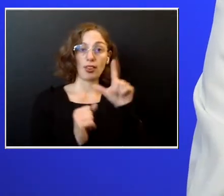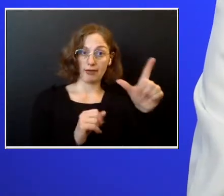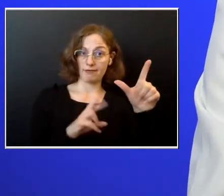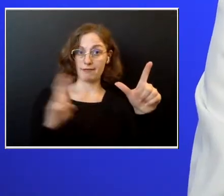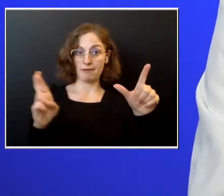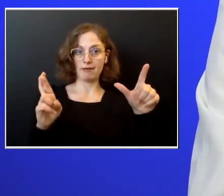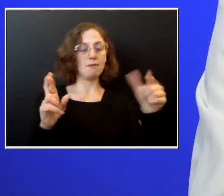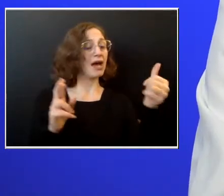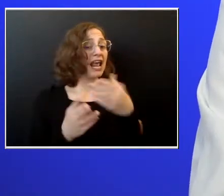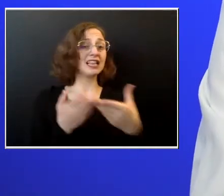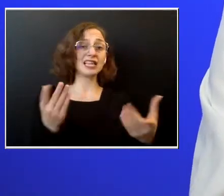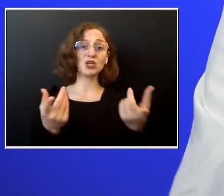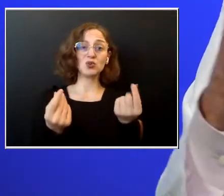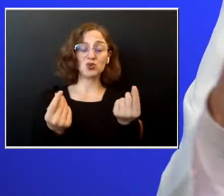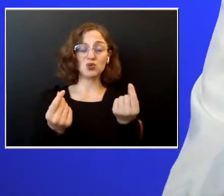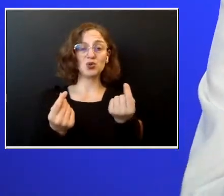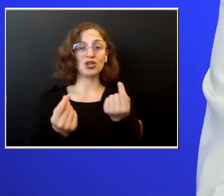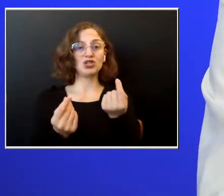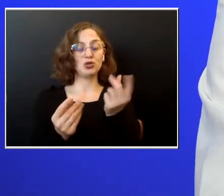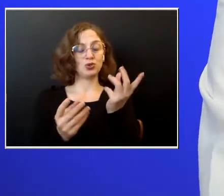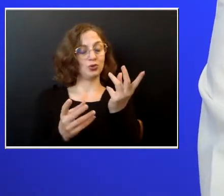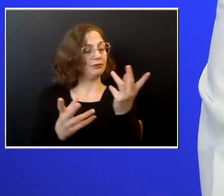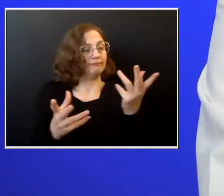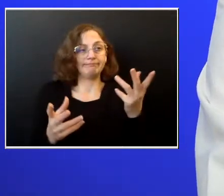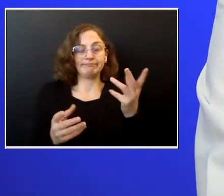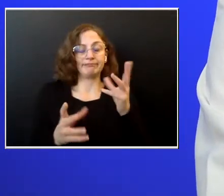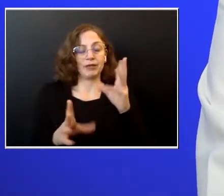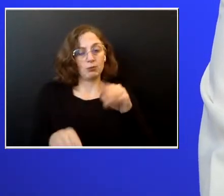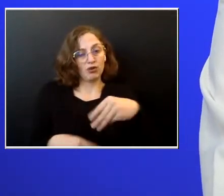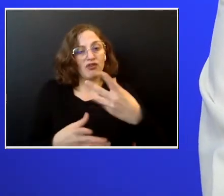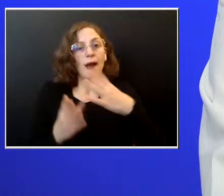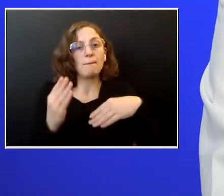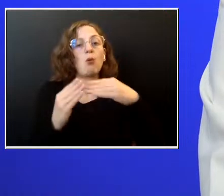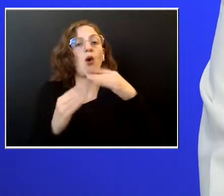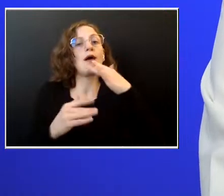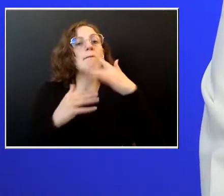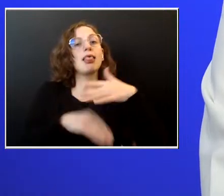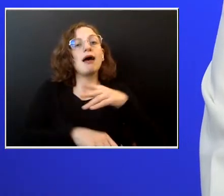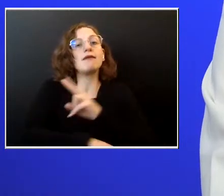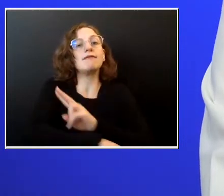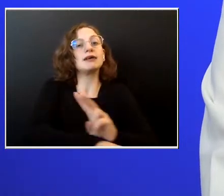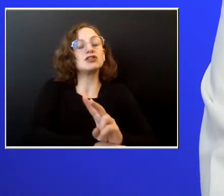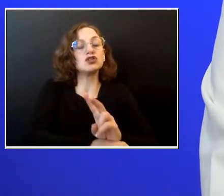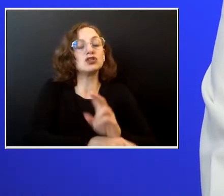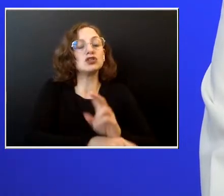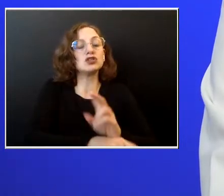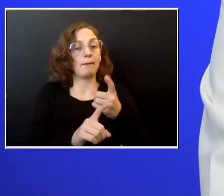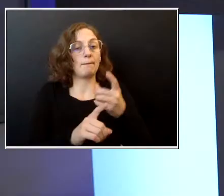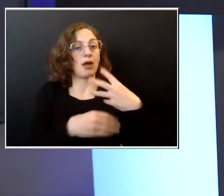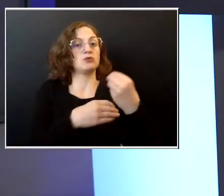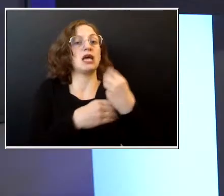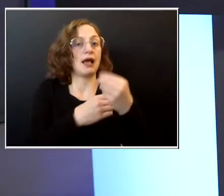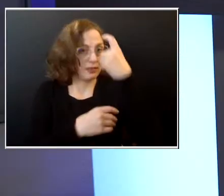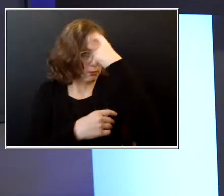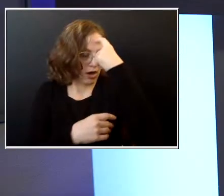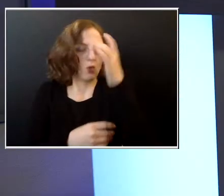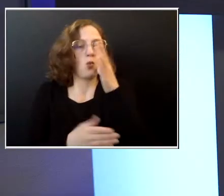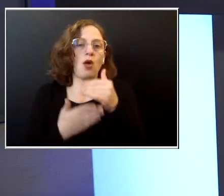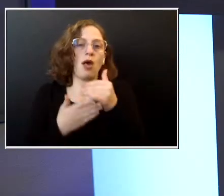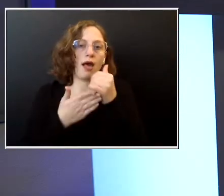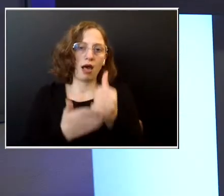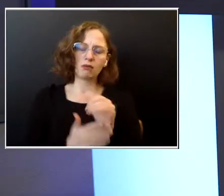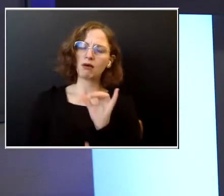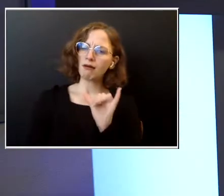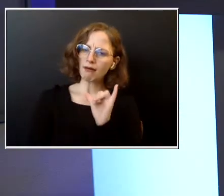vessels from outside will help. I mean, it will promote ingrowth of blood vessels from the surface. So interesting, and we're going to get more to